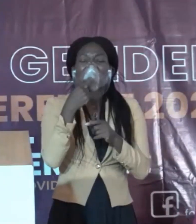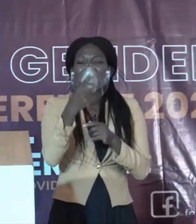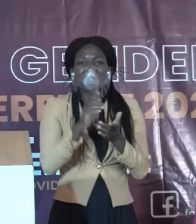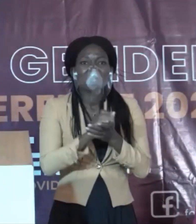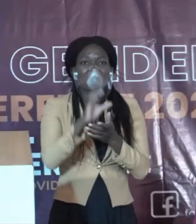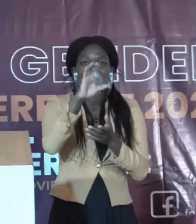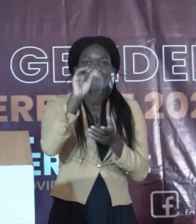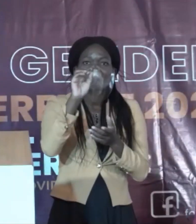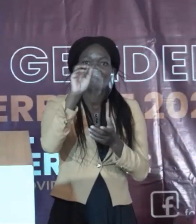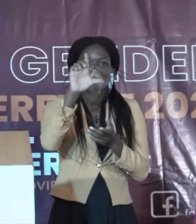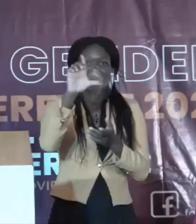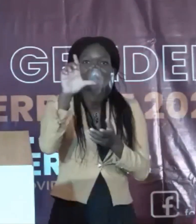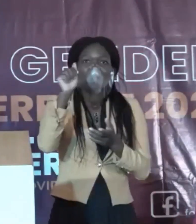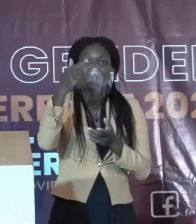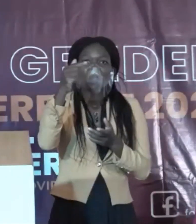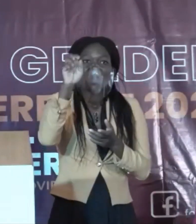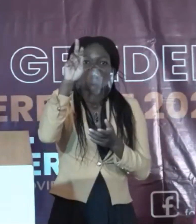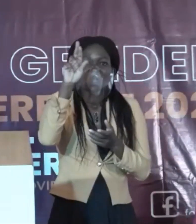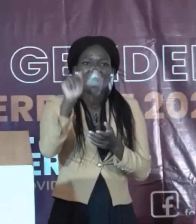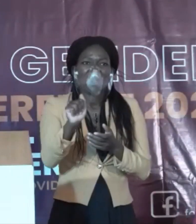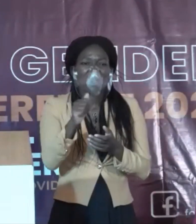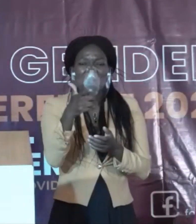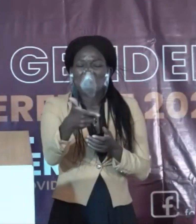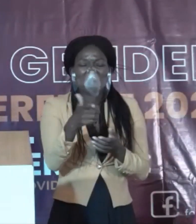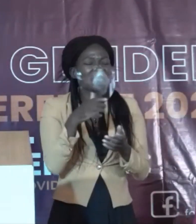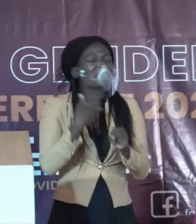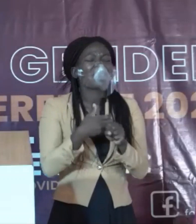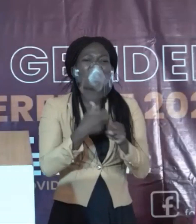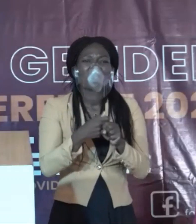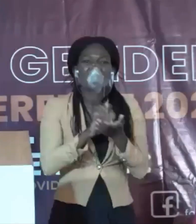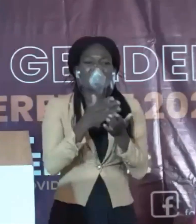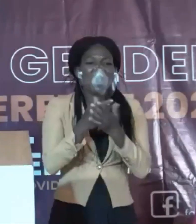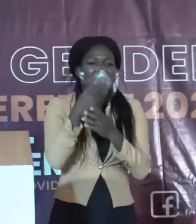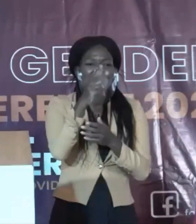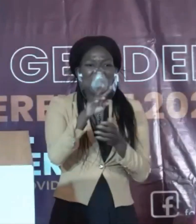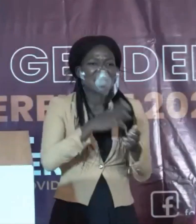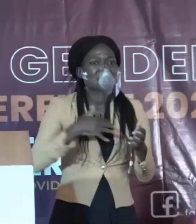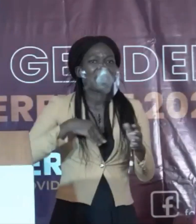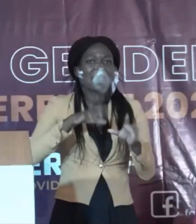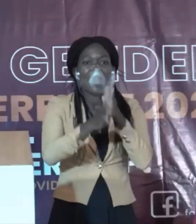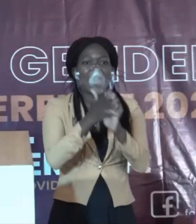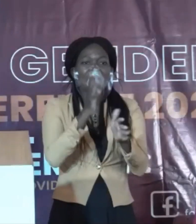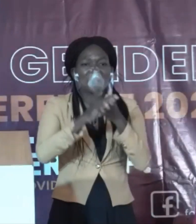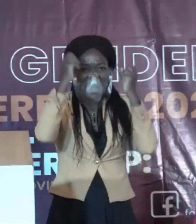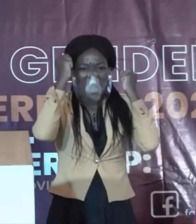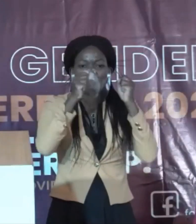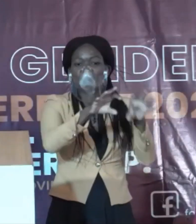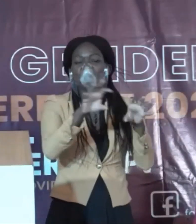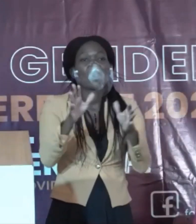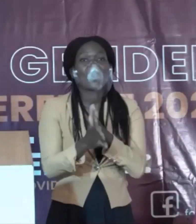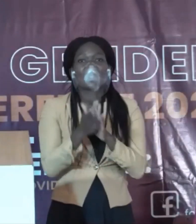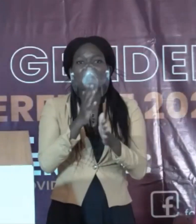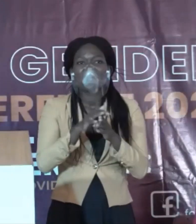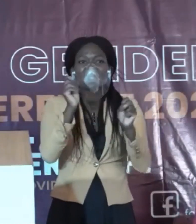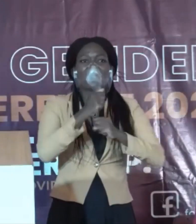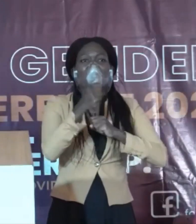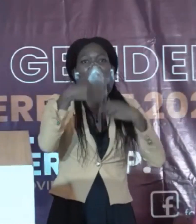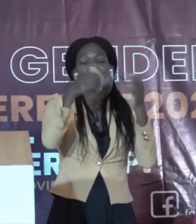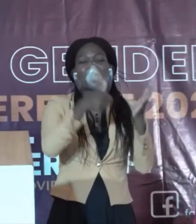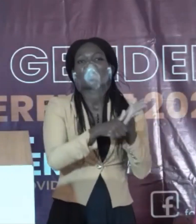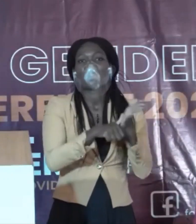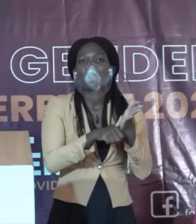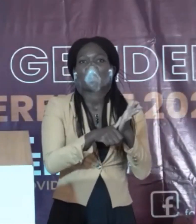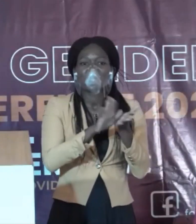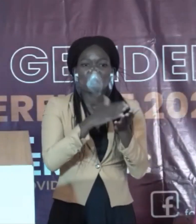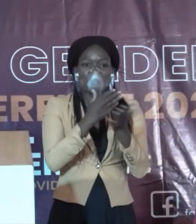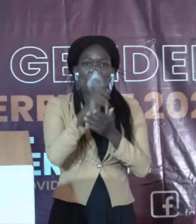to show that women are not creditworthy. I would say that most women are creditworthy as they are involved in complex